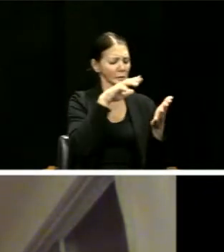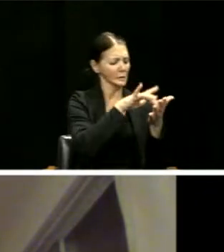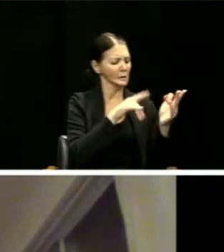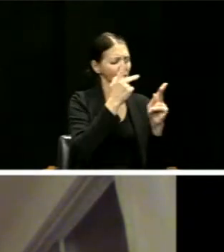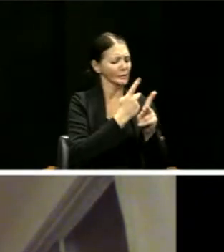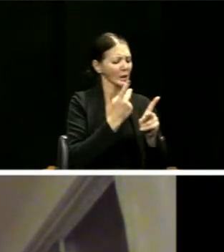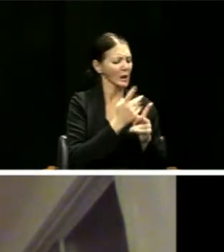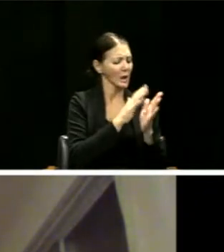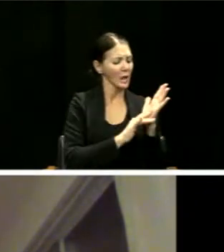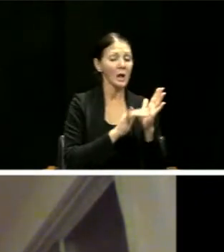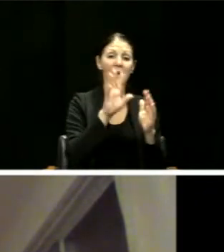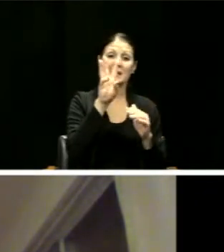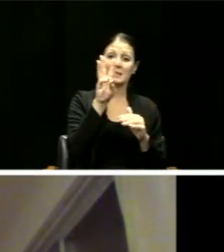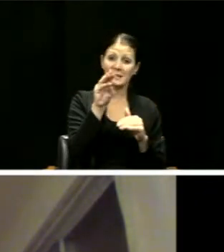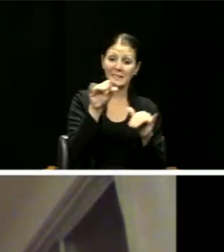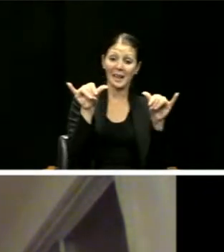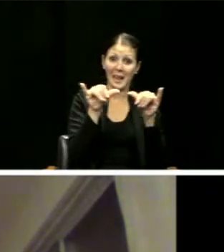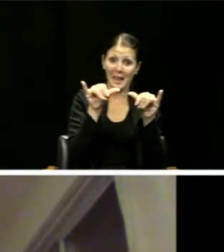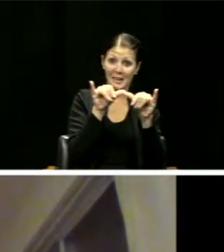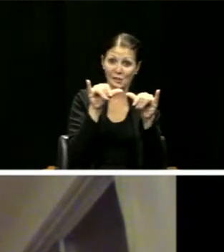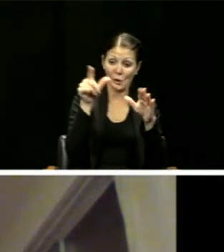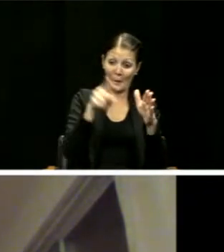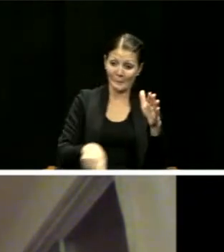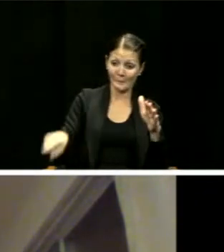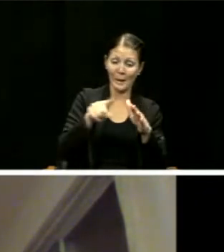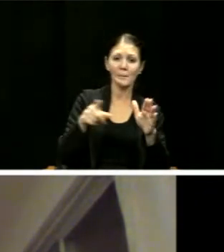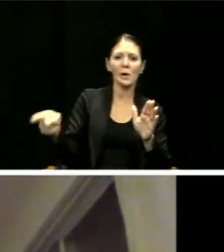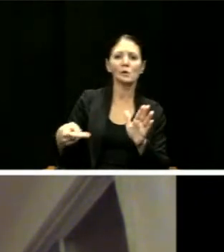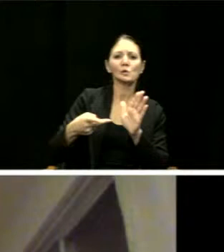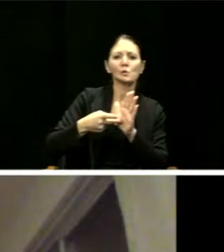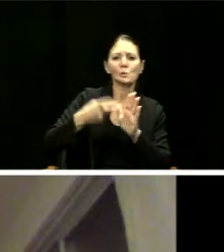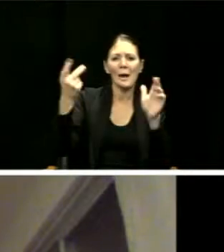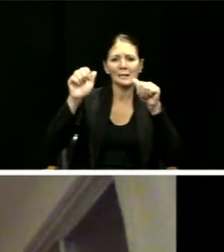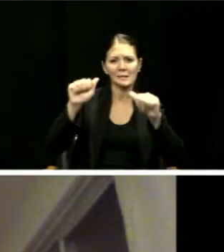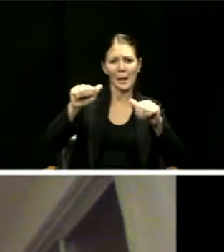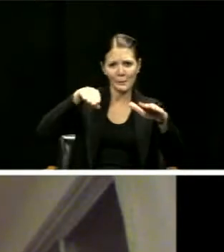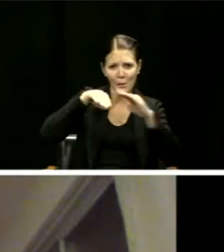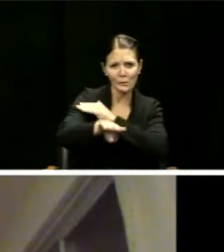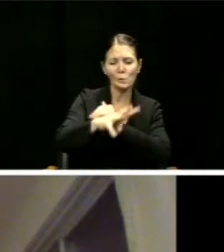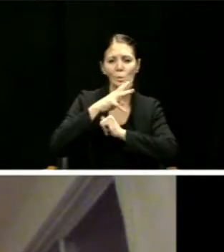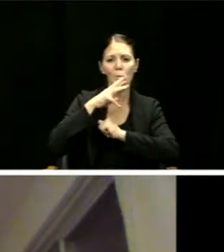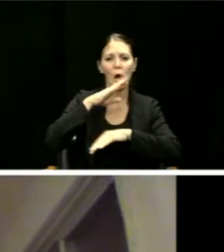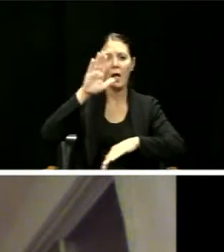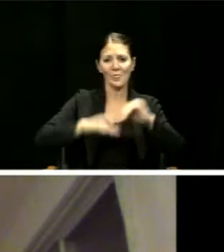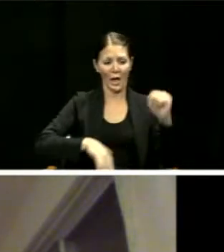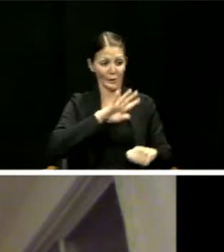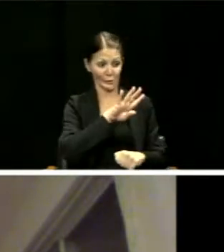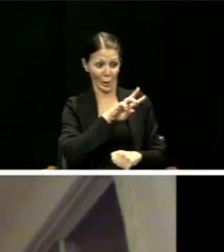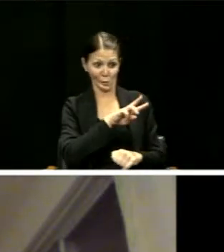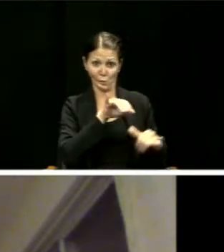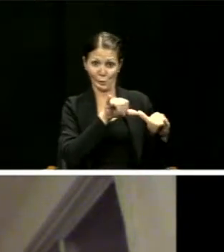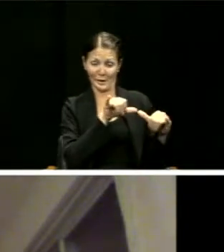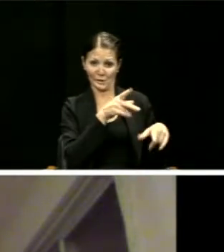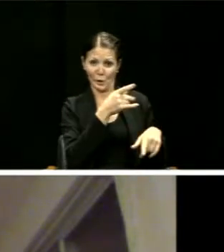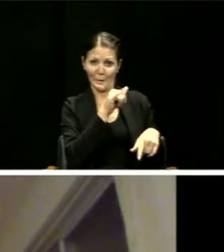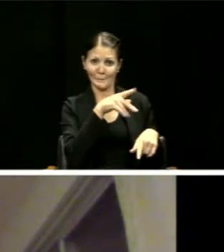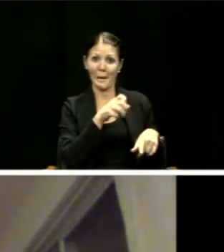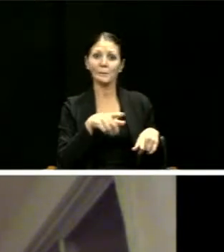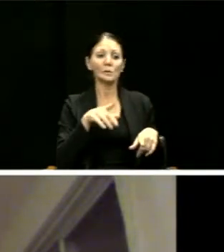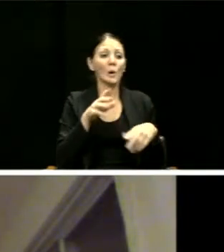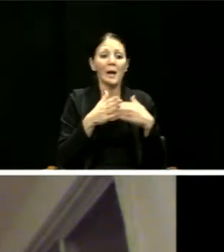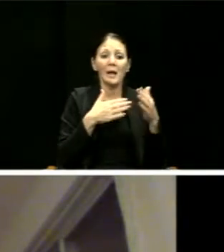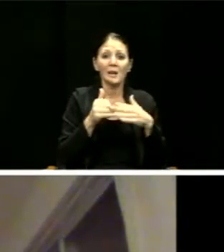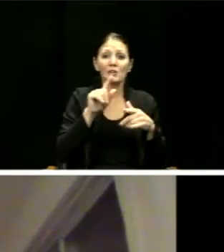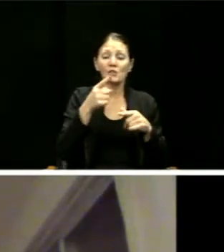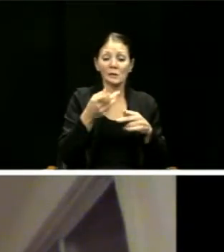pipe conveys twice the capacity of a 42-inch pipe. You know, and so when you're dealing with even just bumping up pipe sizes